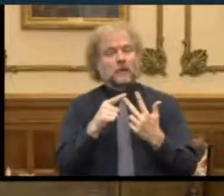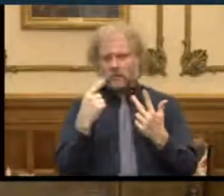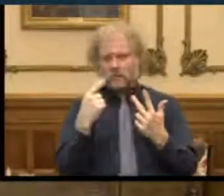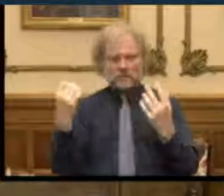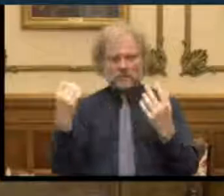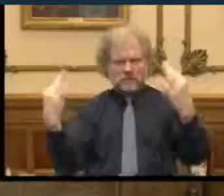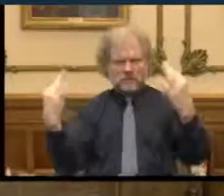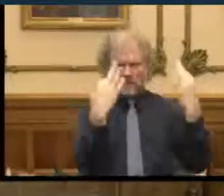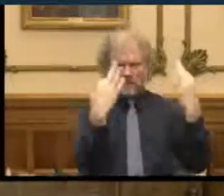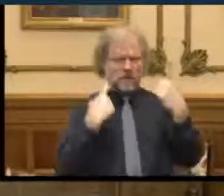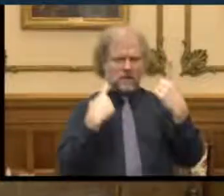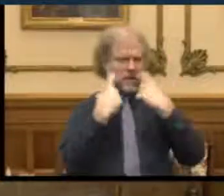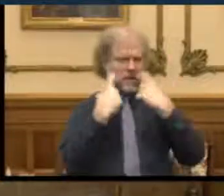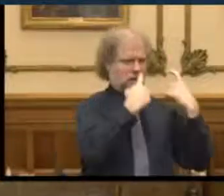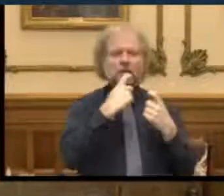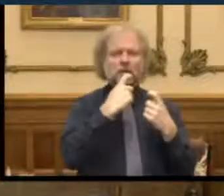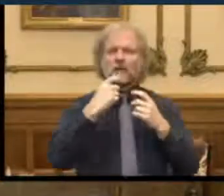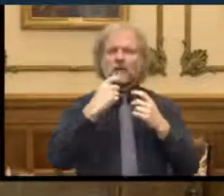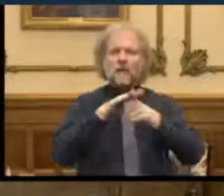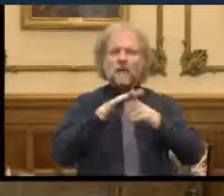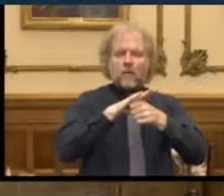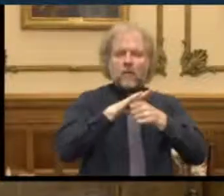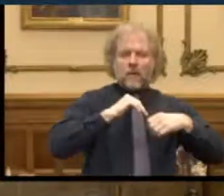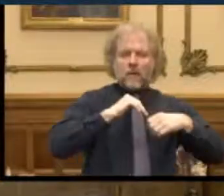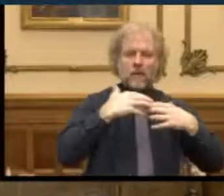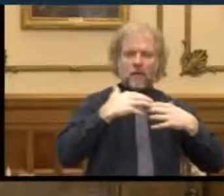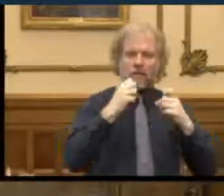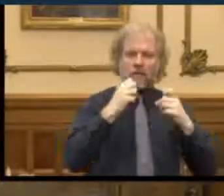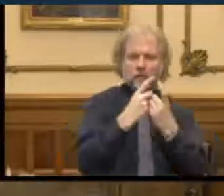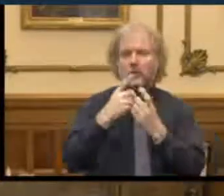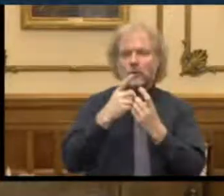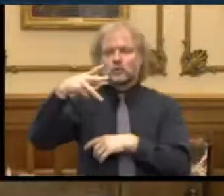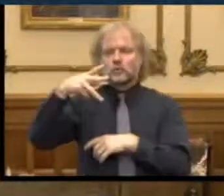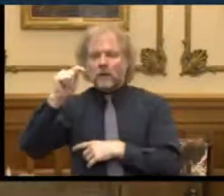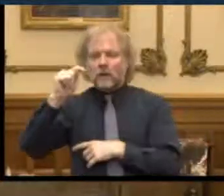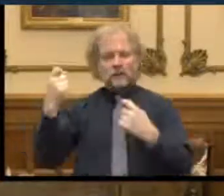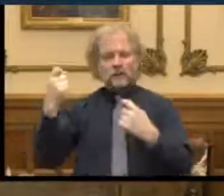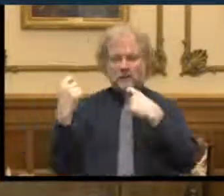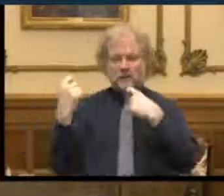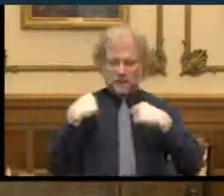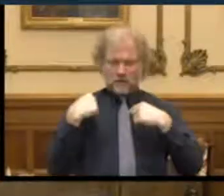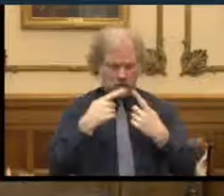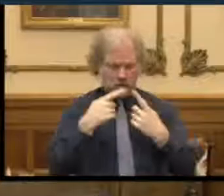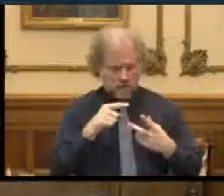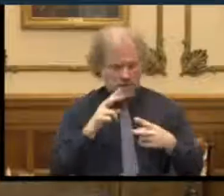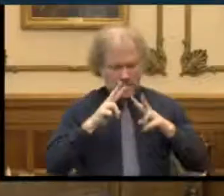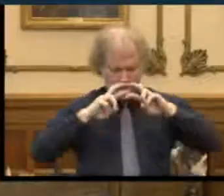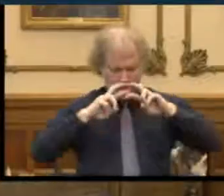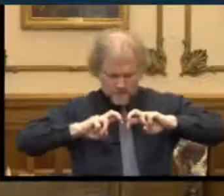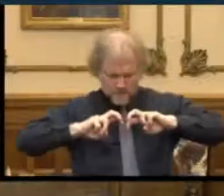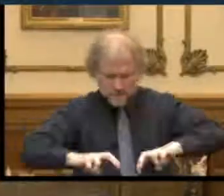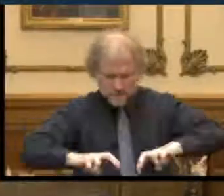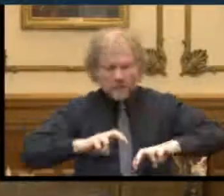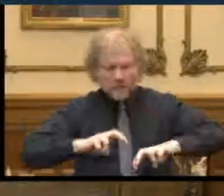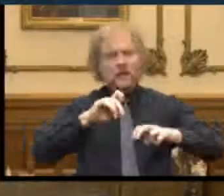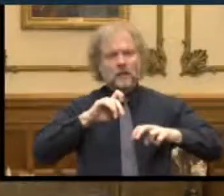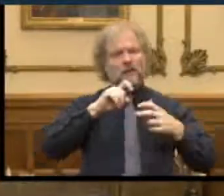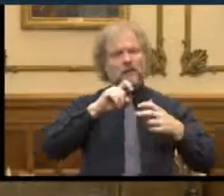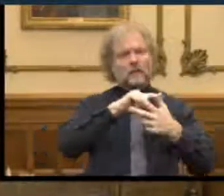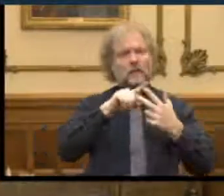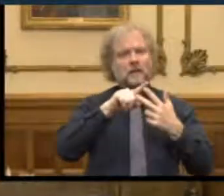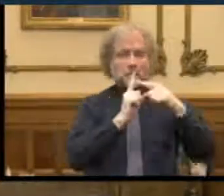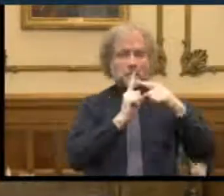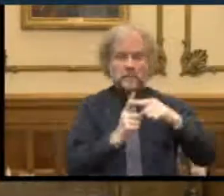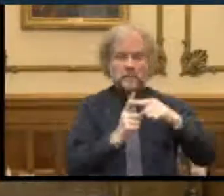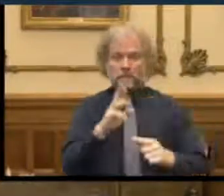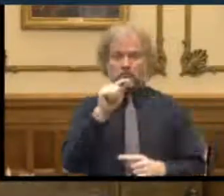and questions from local health departments and school superintendents over this past week, we have taken a deeper look at the impact that the change in the